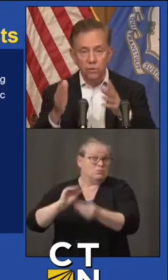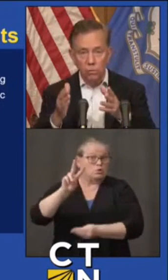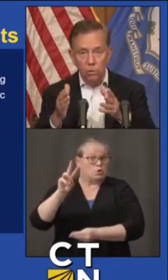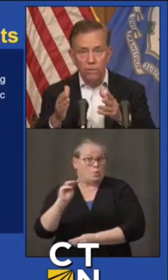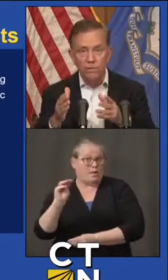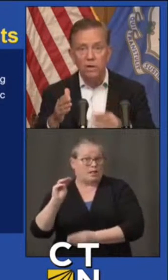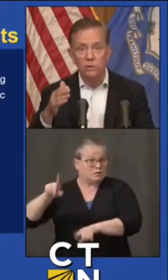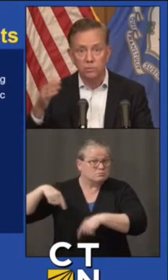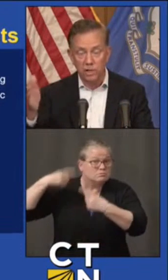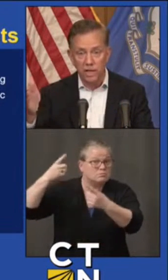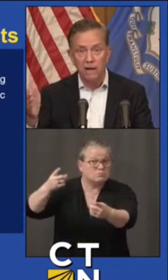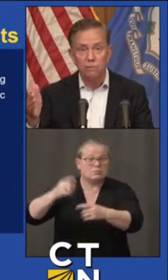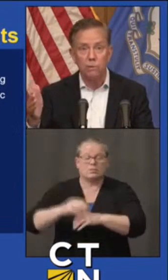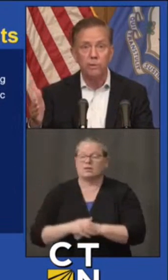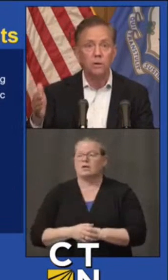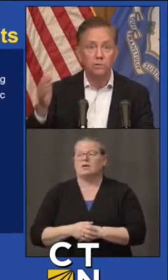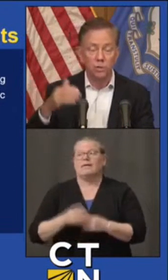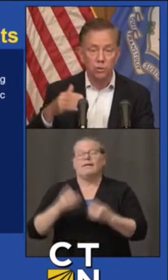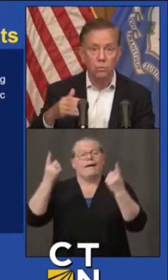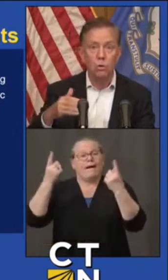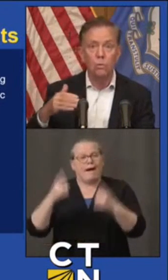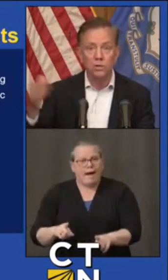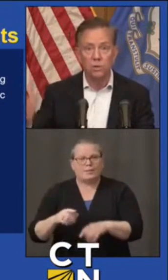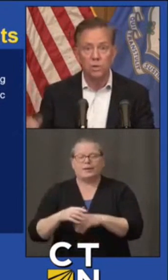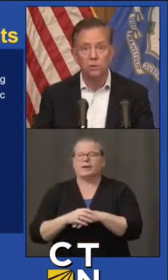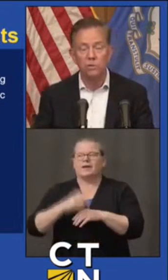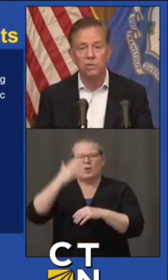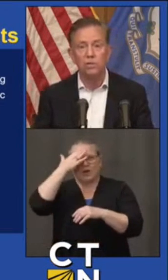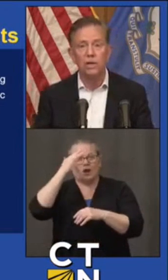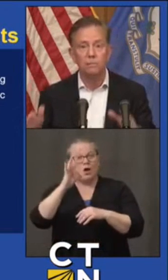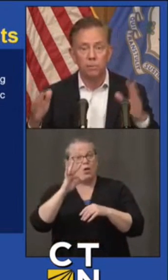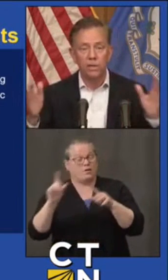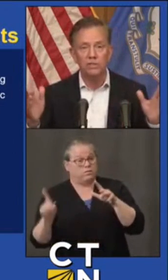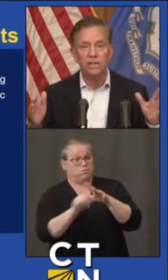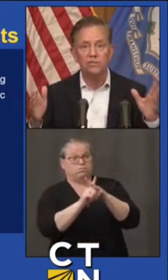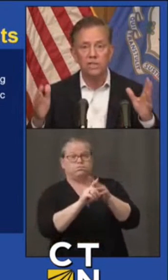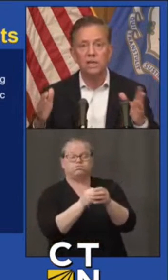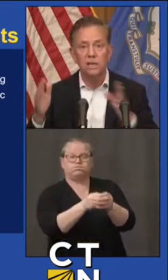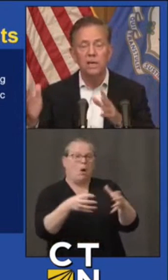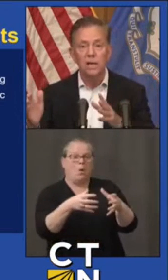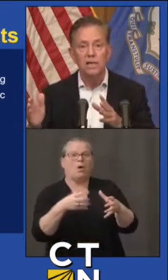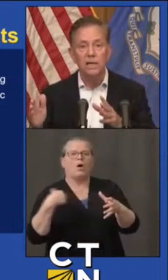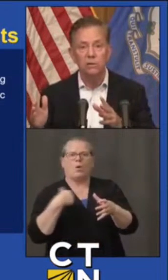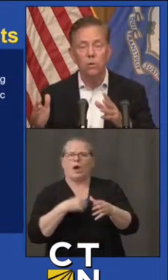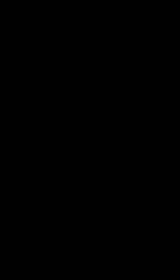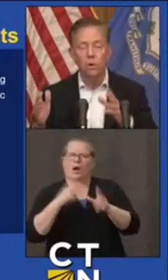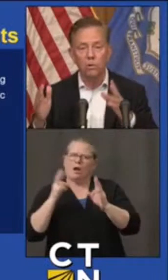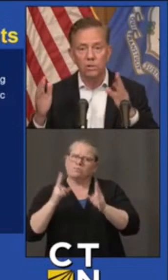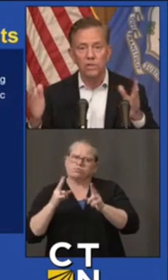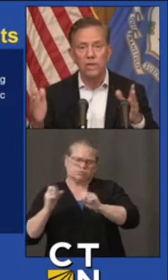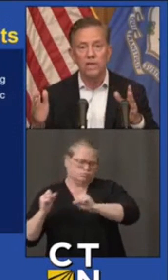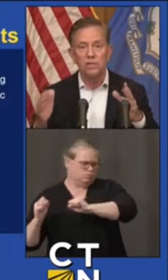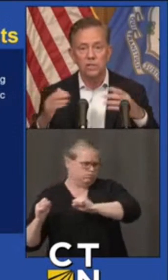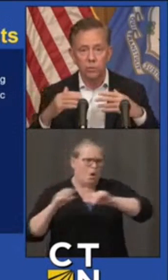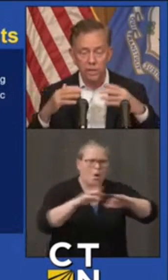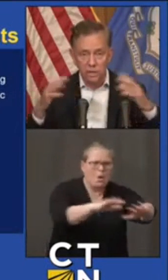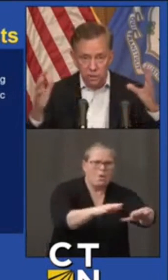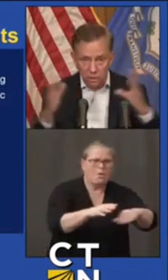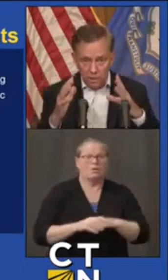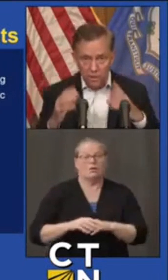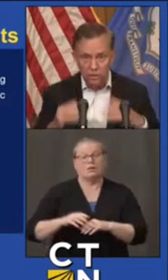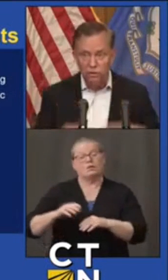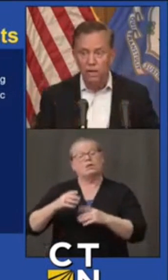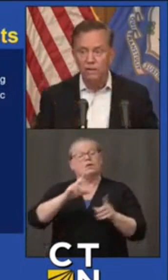know what we've done in terms of the cavalry when it goes into Norwich, when it goes into Danbury, testing and then quarantine so we